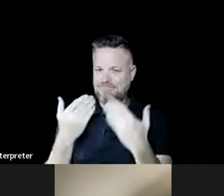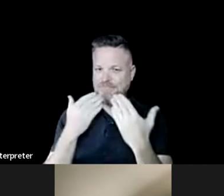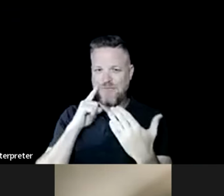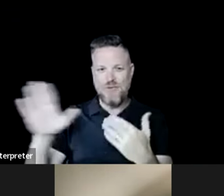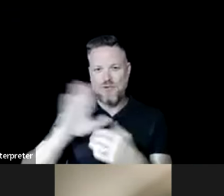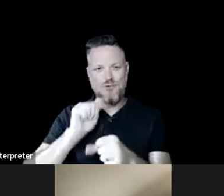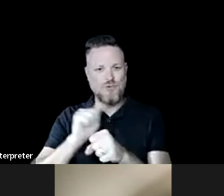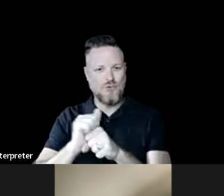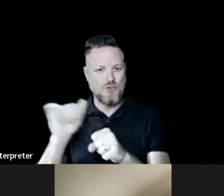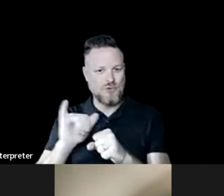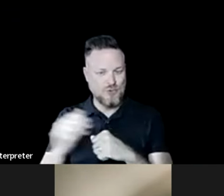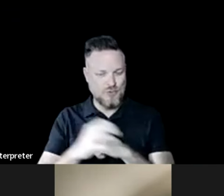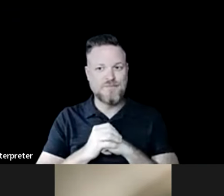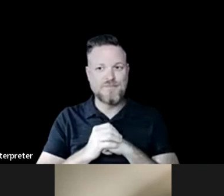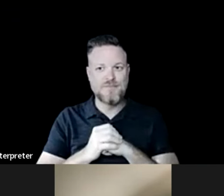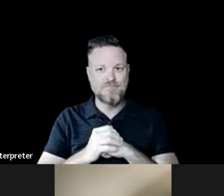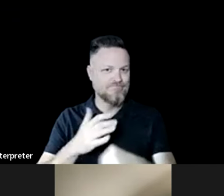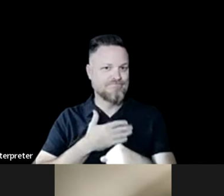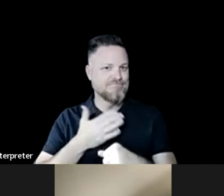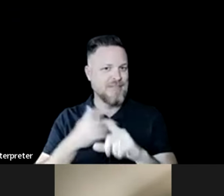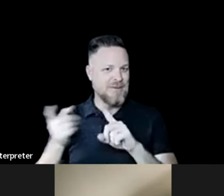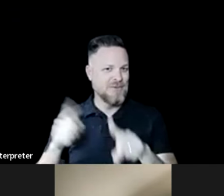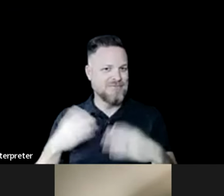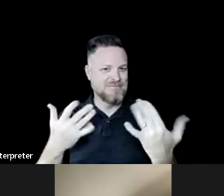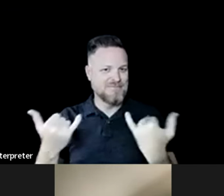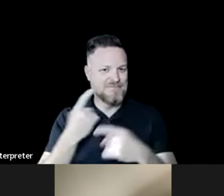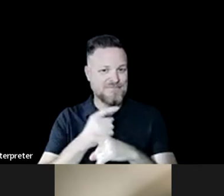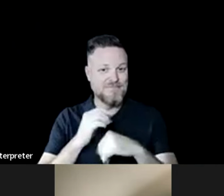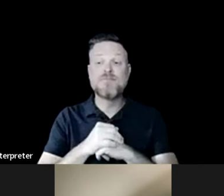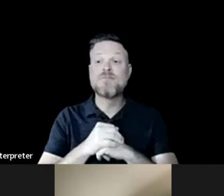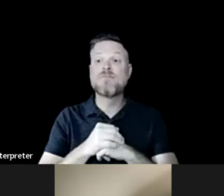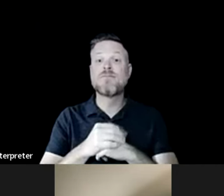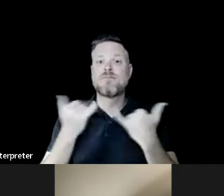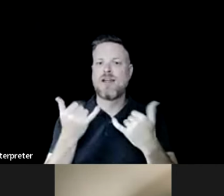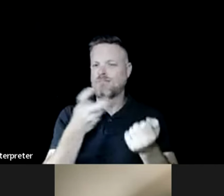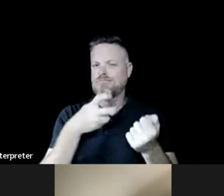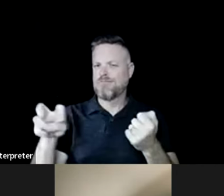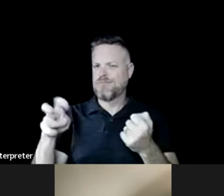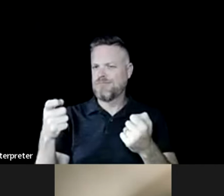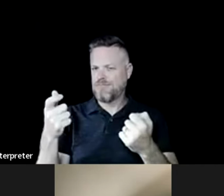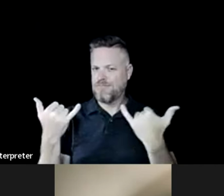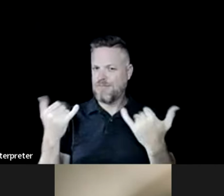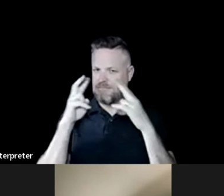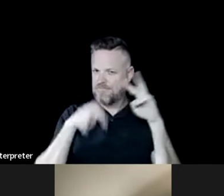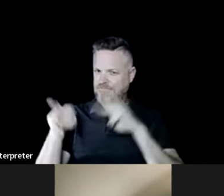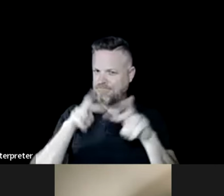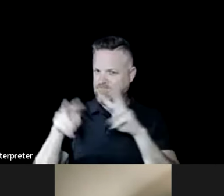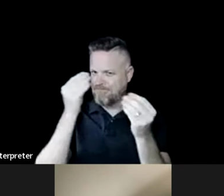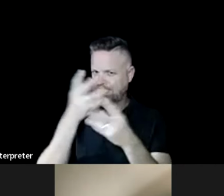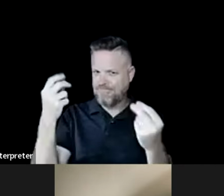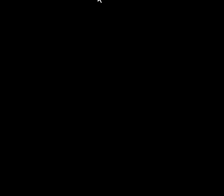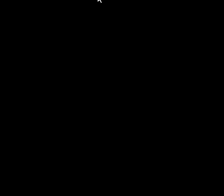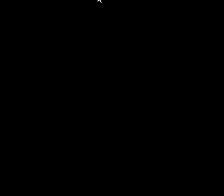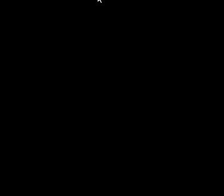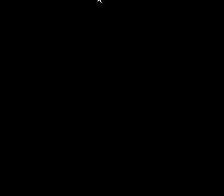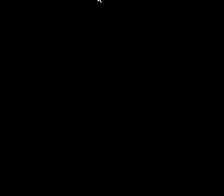I'm so glad that you're here. Okay, so we're going to shift gears now and take a look at the data for COVID vaccine